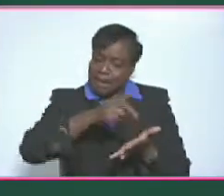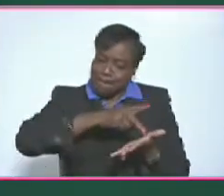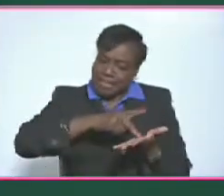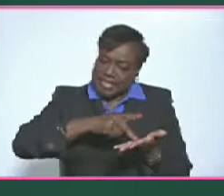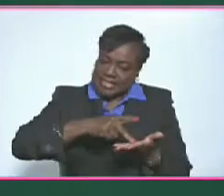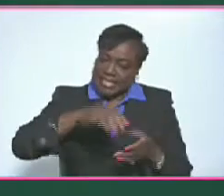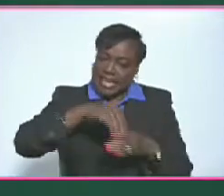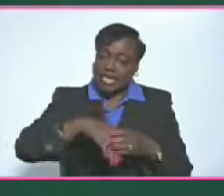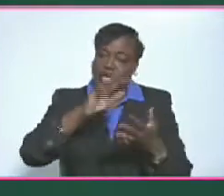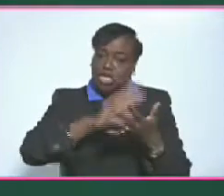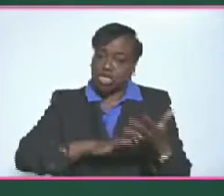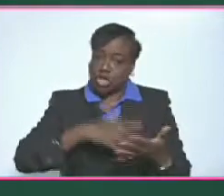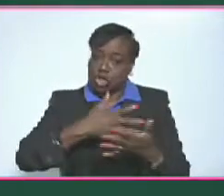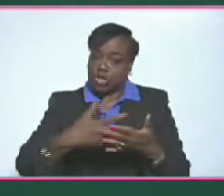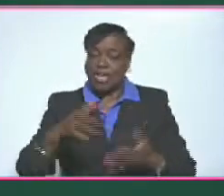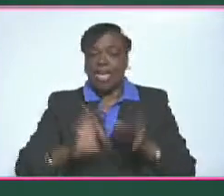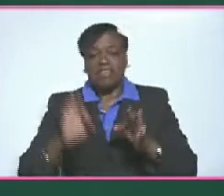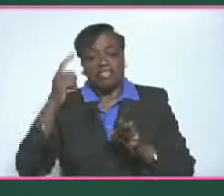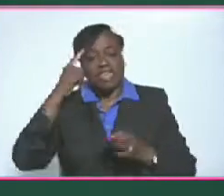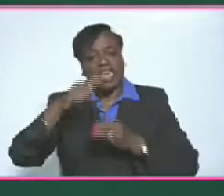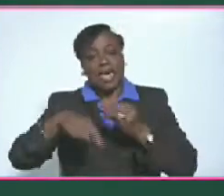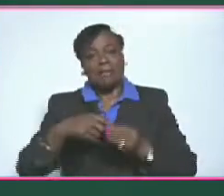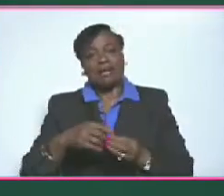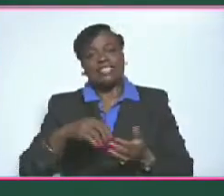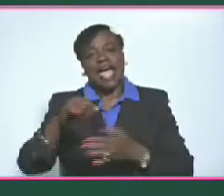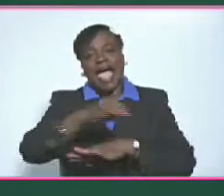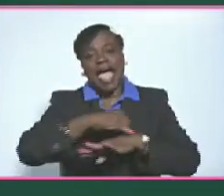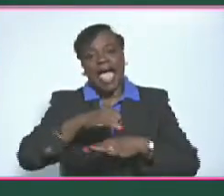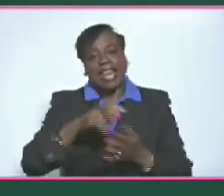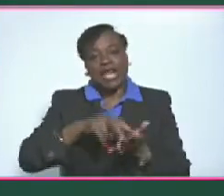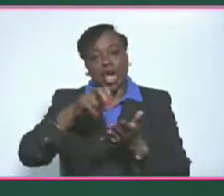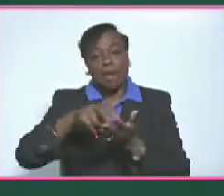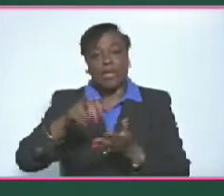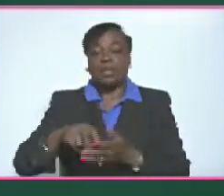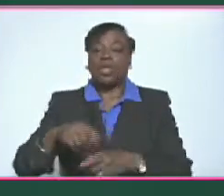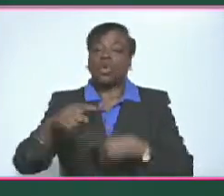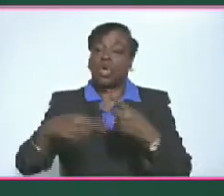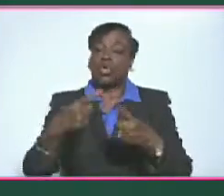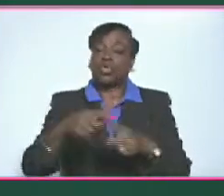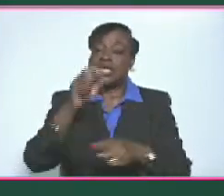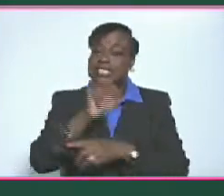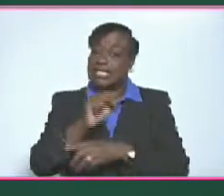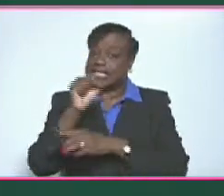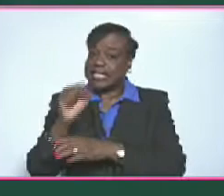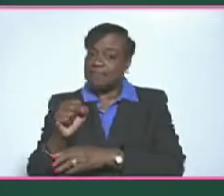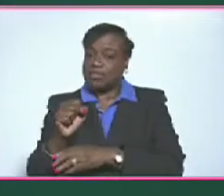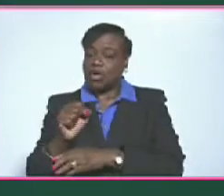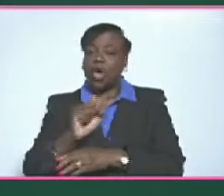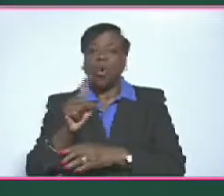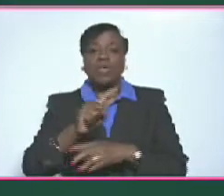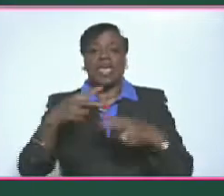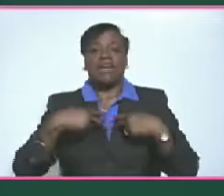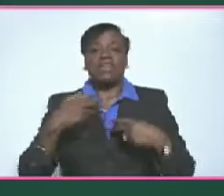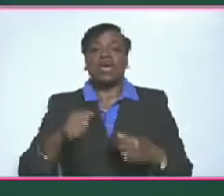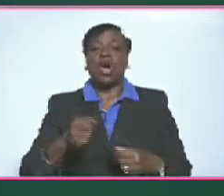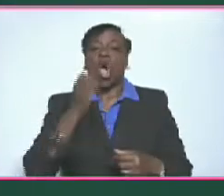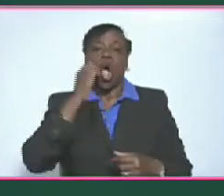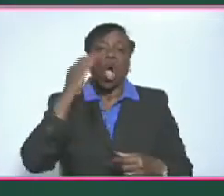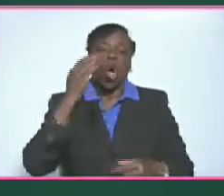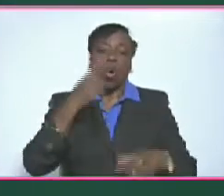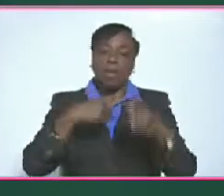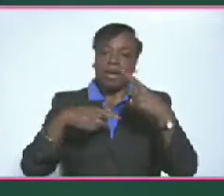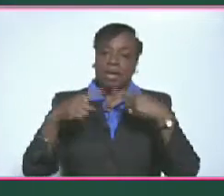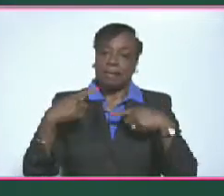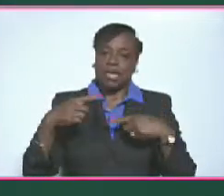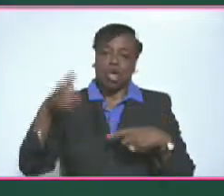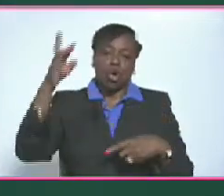you're thinking about island hopping this weekend, you may want to pop over to San Salvador, where they're having a homecoming. We caught up with rhythm band leader